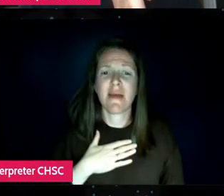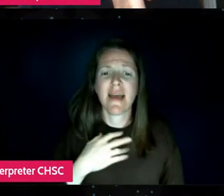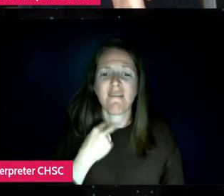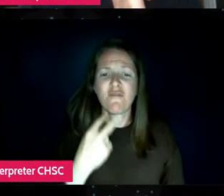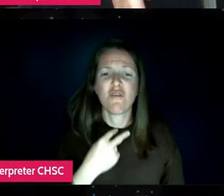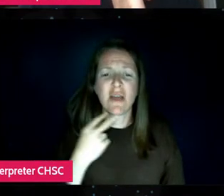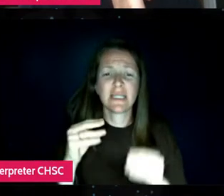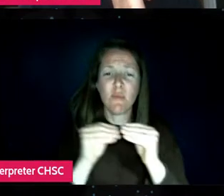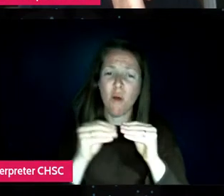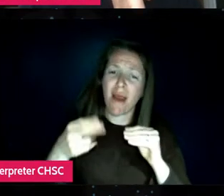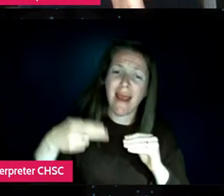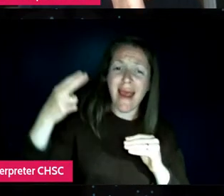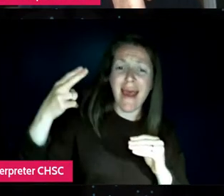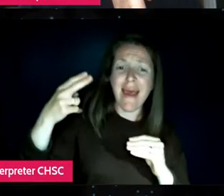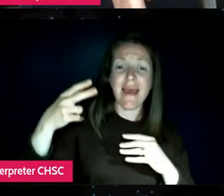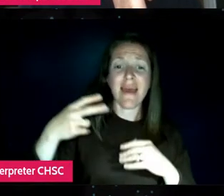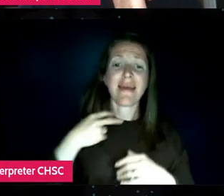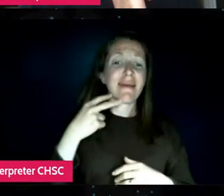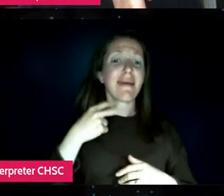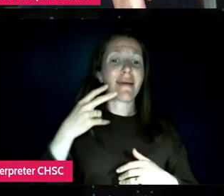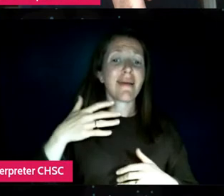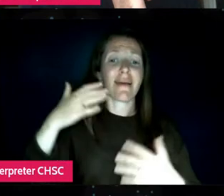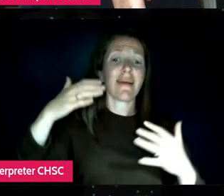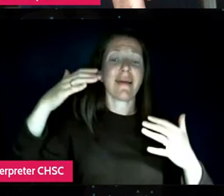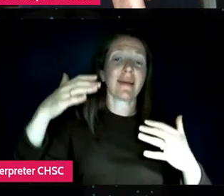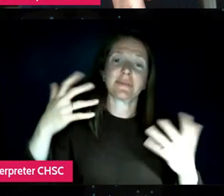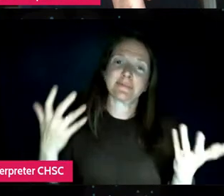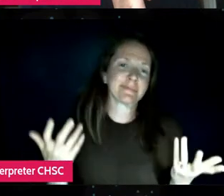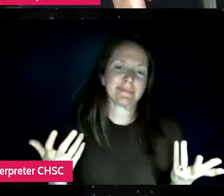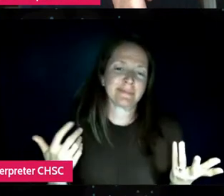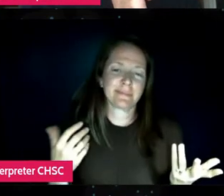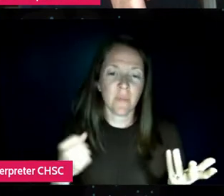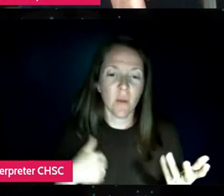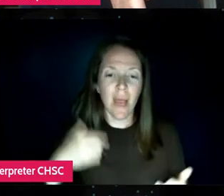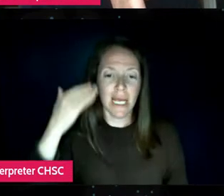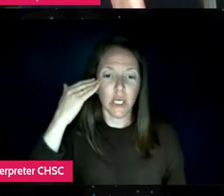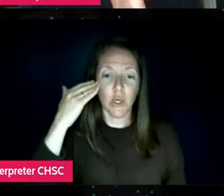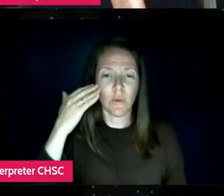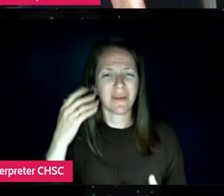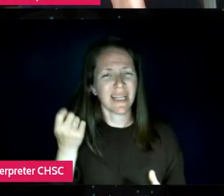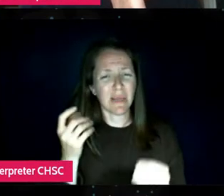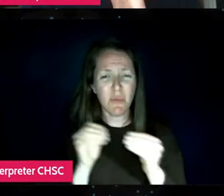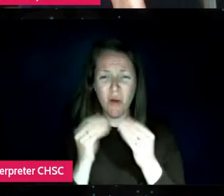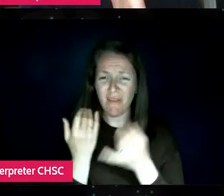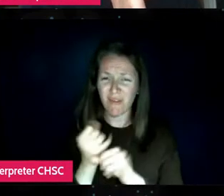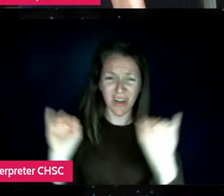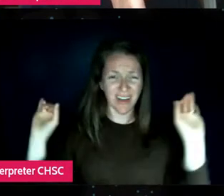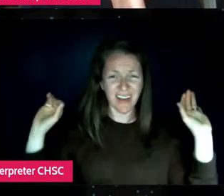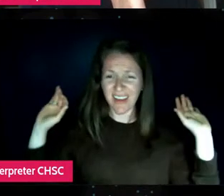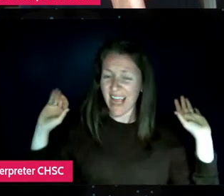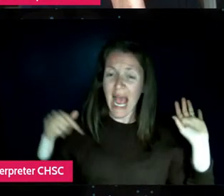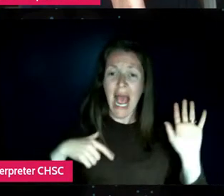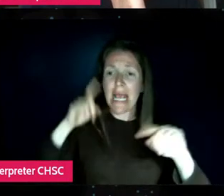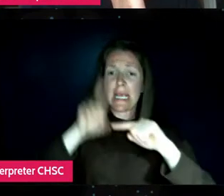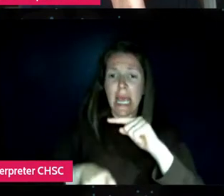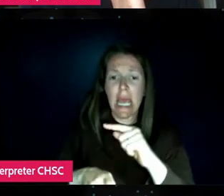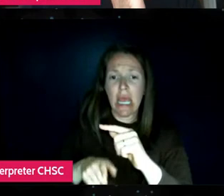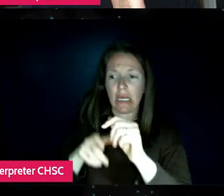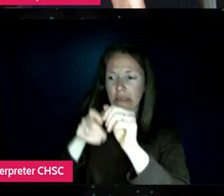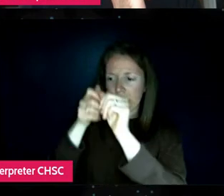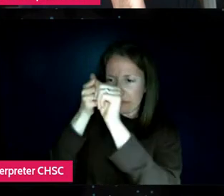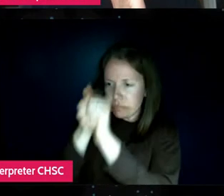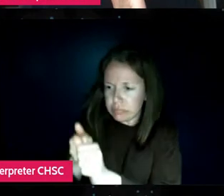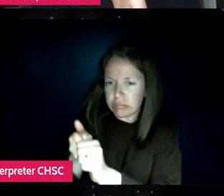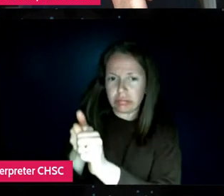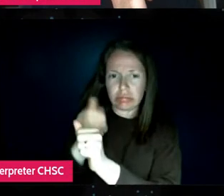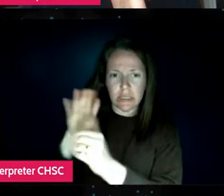a tenor. They're a little bit higher. So I knew in a way it freed me up because I was like, okay, I'm not gonna worry about the